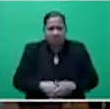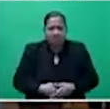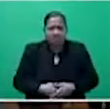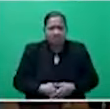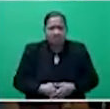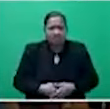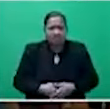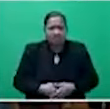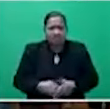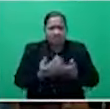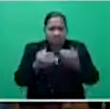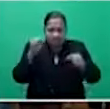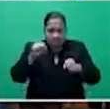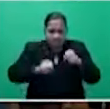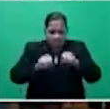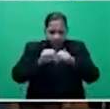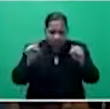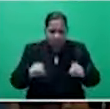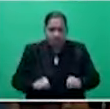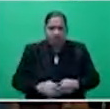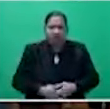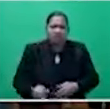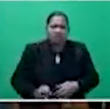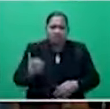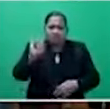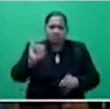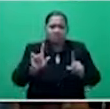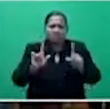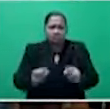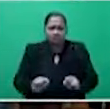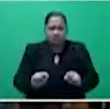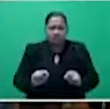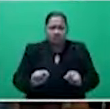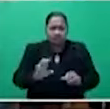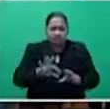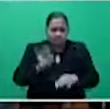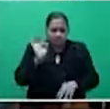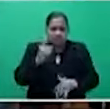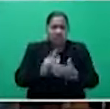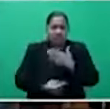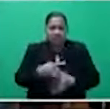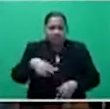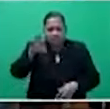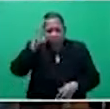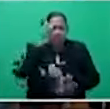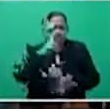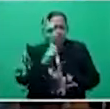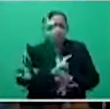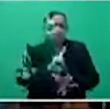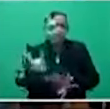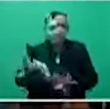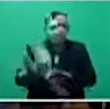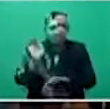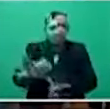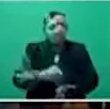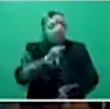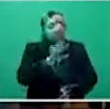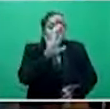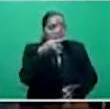you castigate the institution that's running the elections, and then you expect people to turn out to vote. You yourself